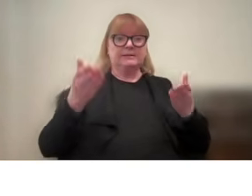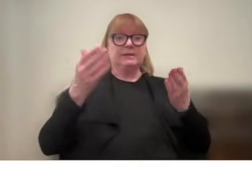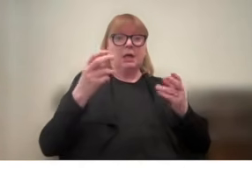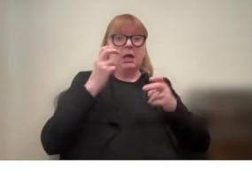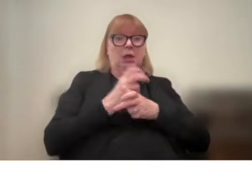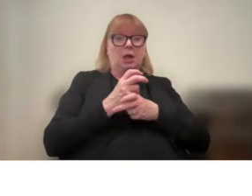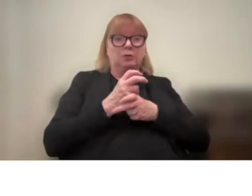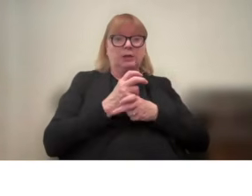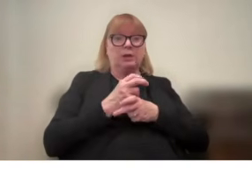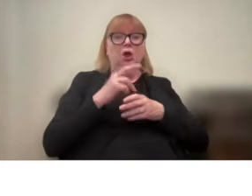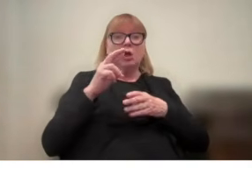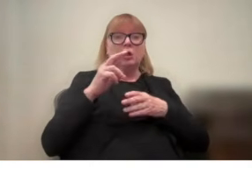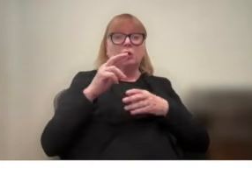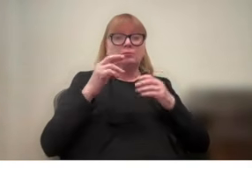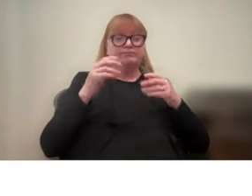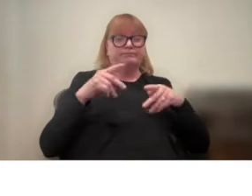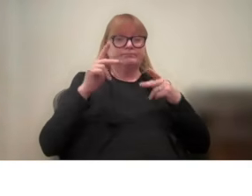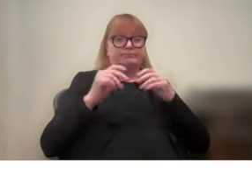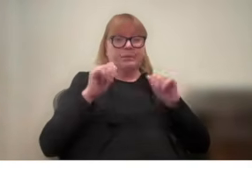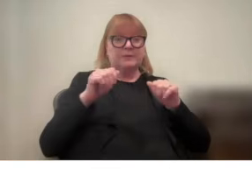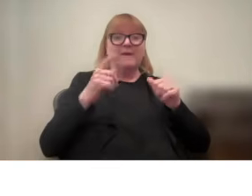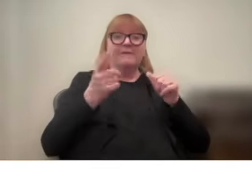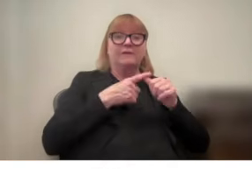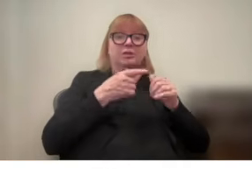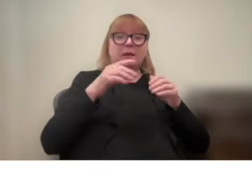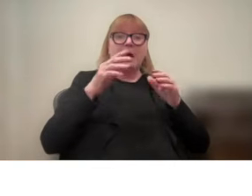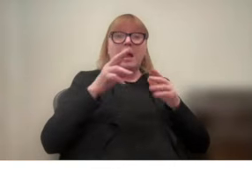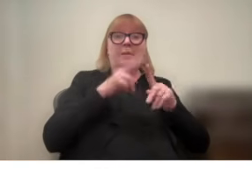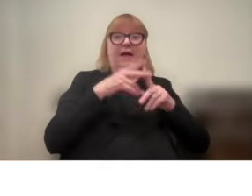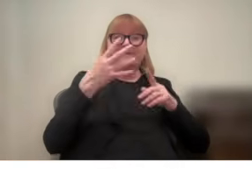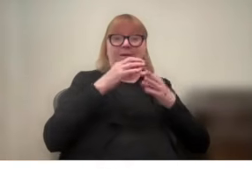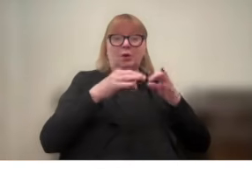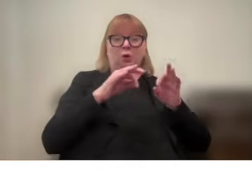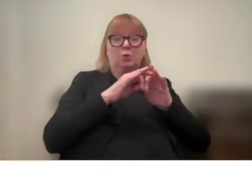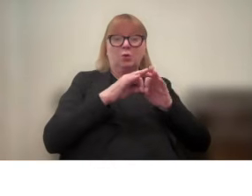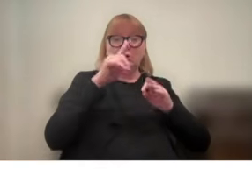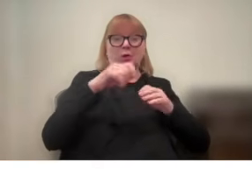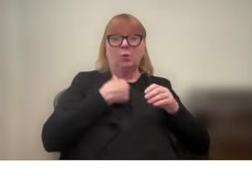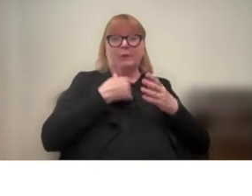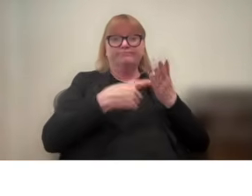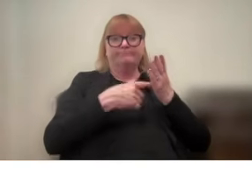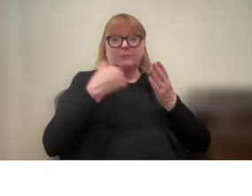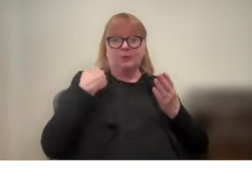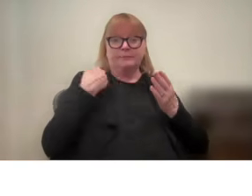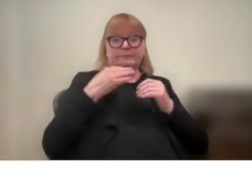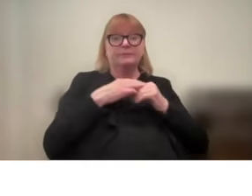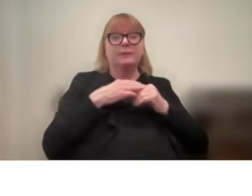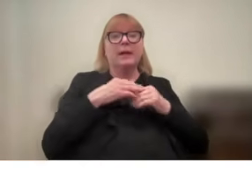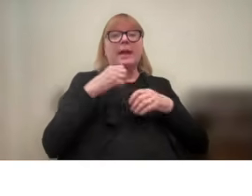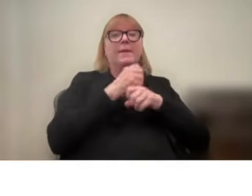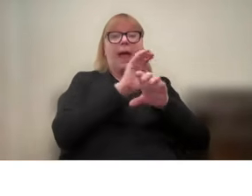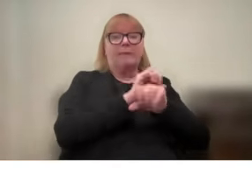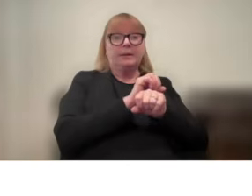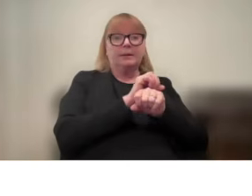this into practice. The first, apply the 5 critical questions that we talked about earlier. Make it a